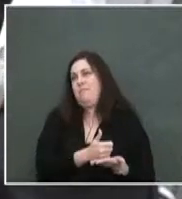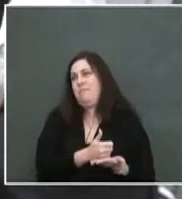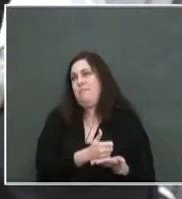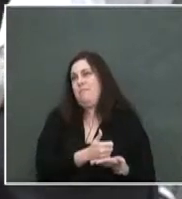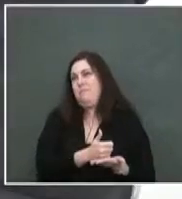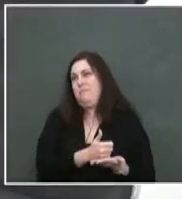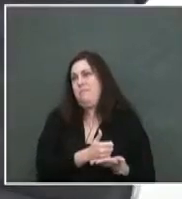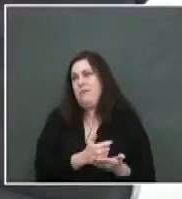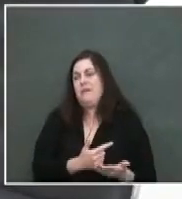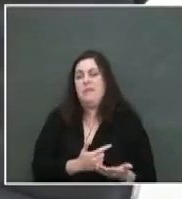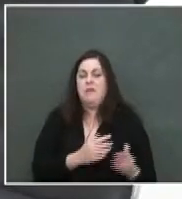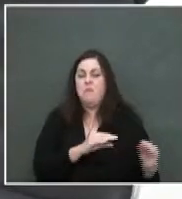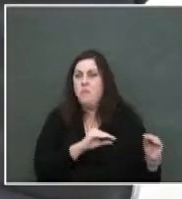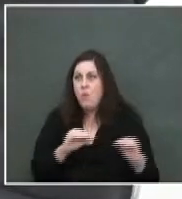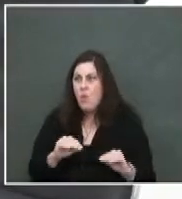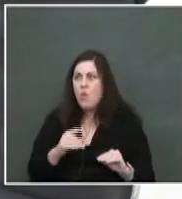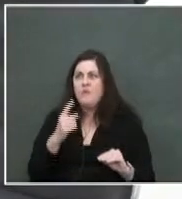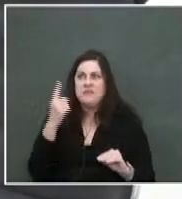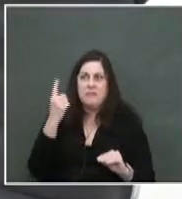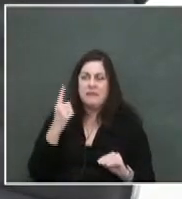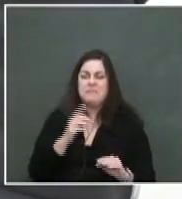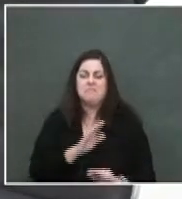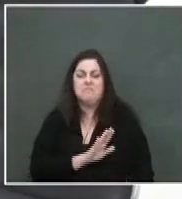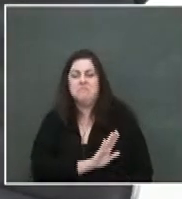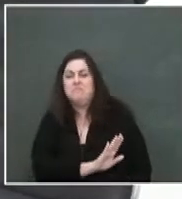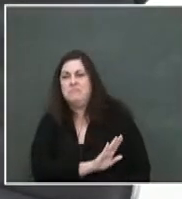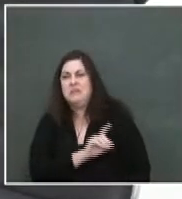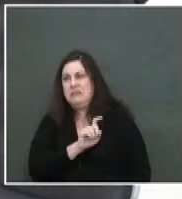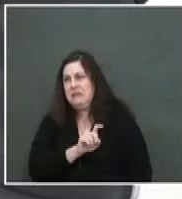navigation. Awesome. Thank you. And then